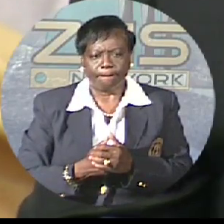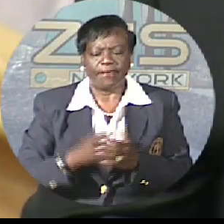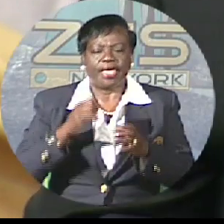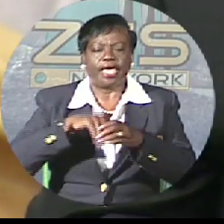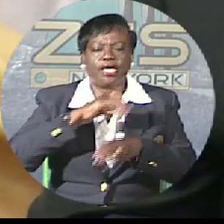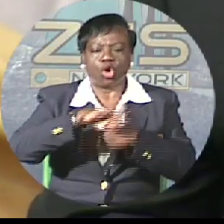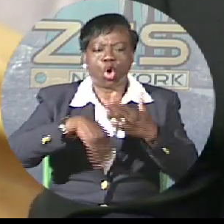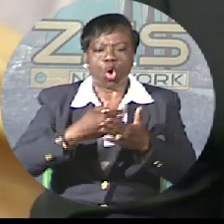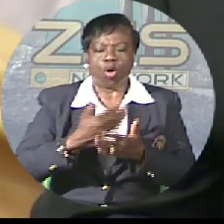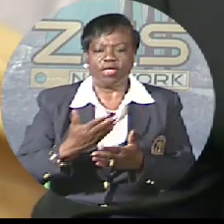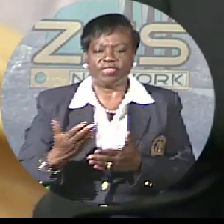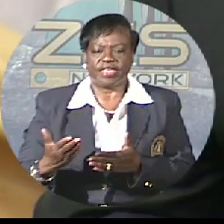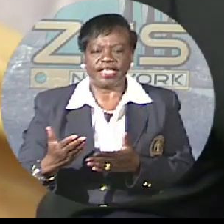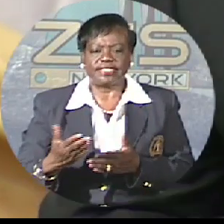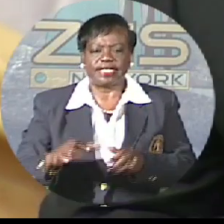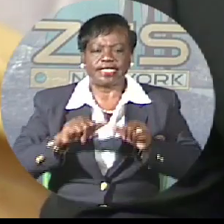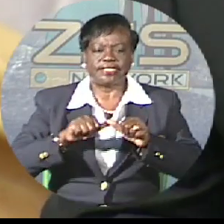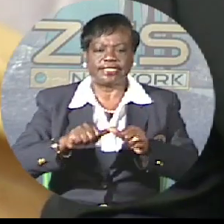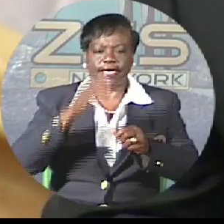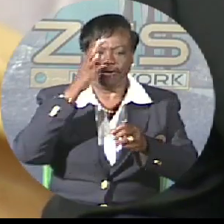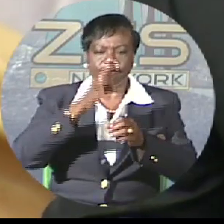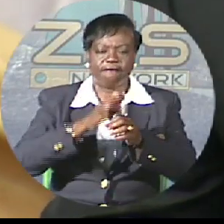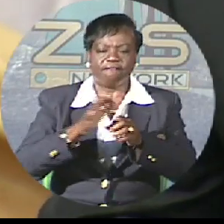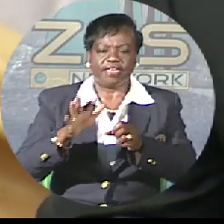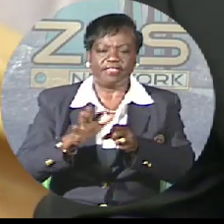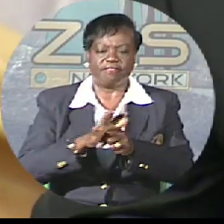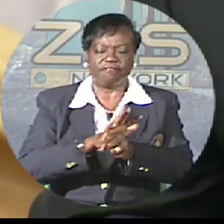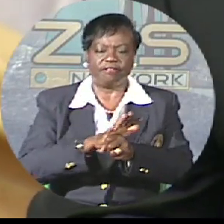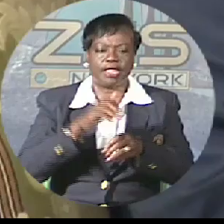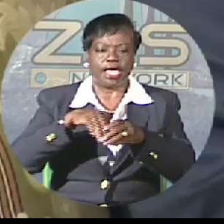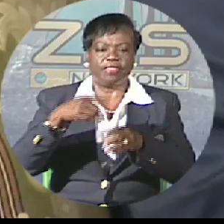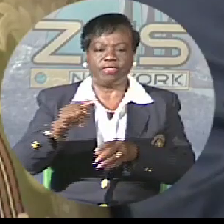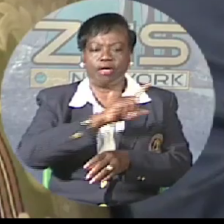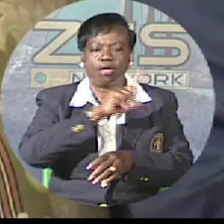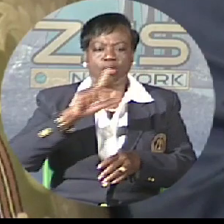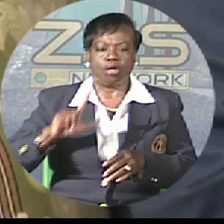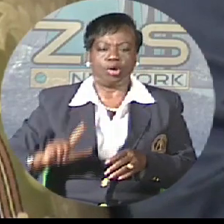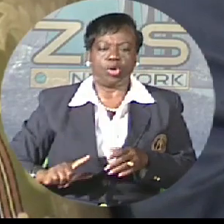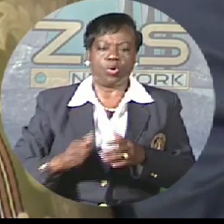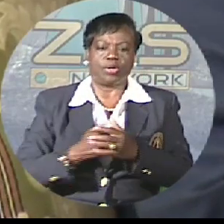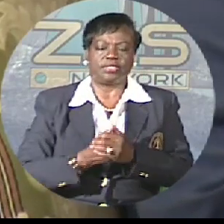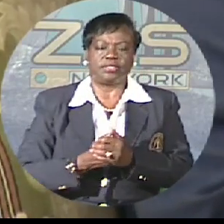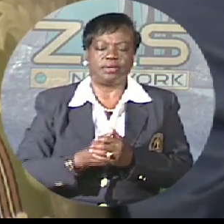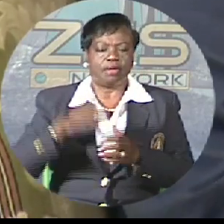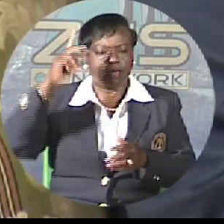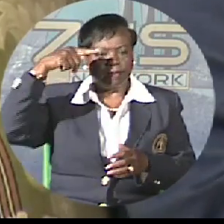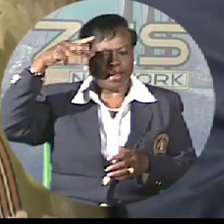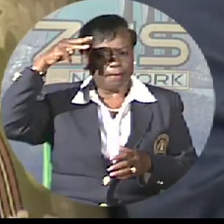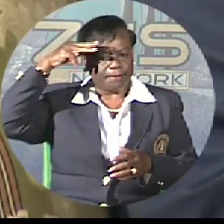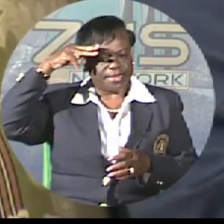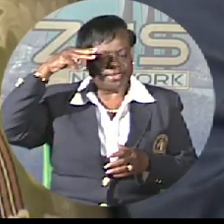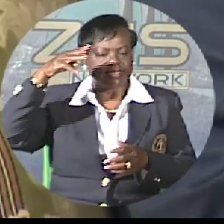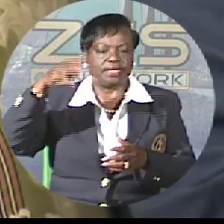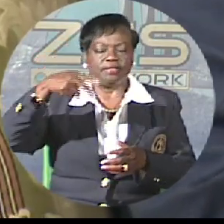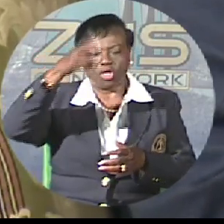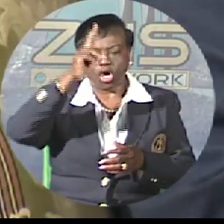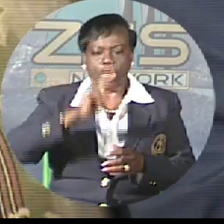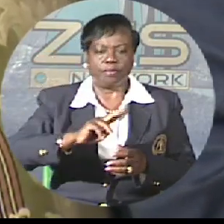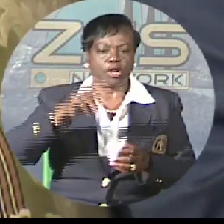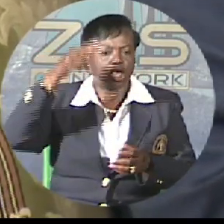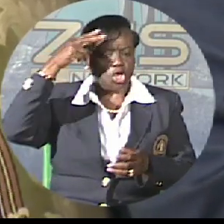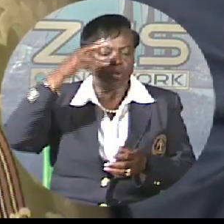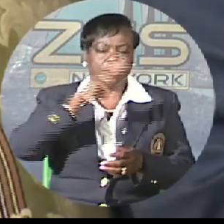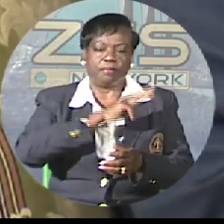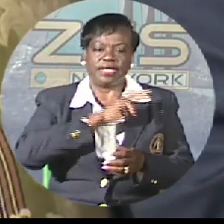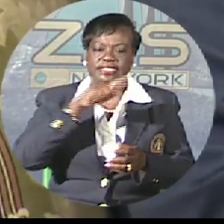all things, remain faithful and steadfast in the Lord. Prime Minister Dr. The Honorable Hubert Minnis recognized that the Bahamas should be